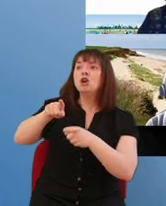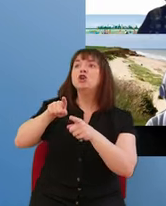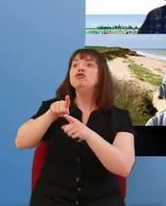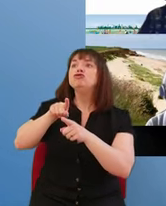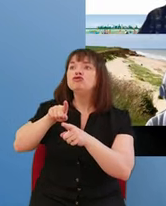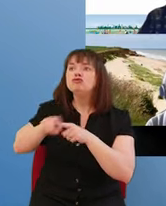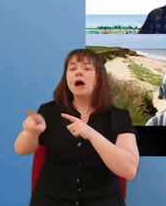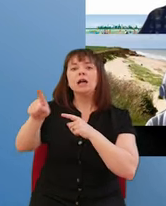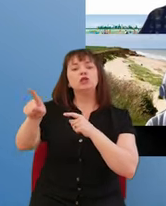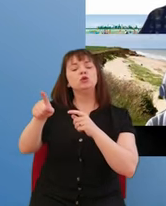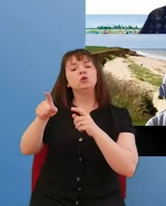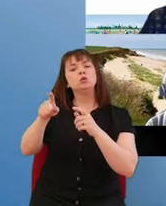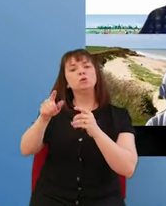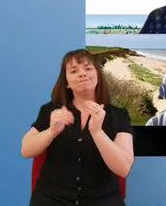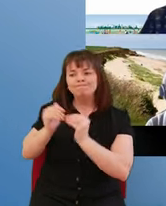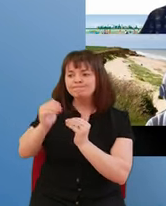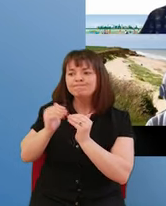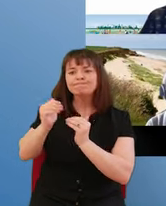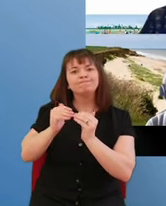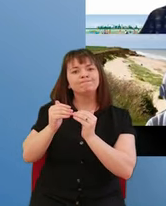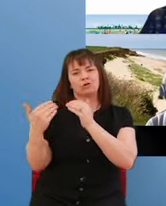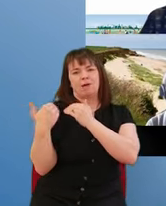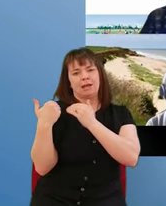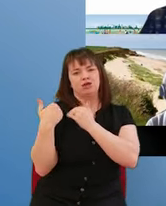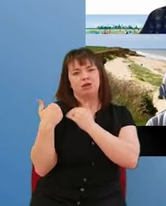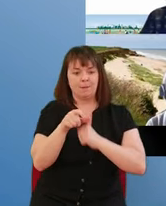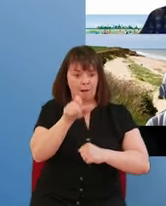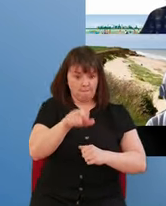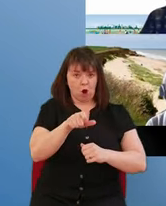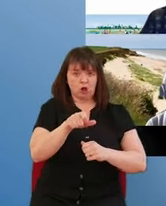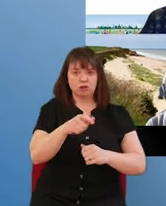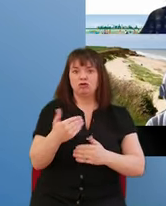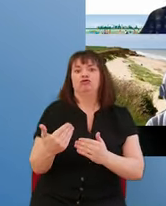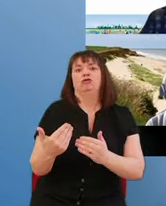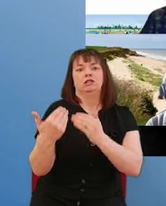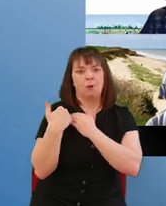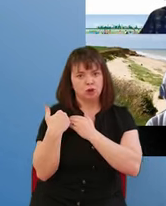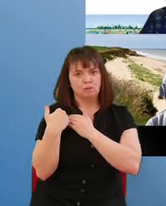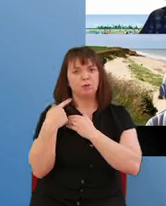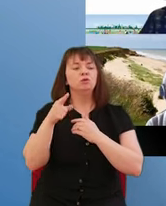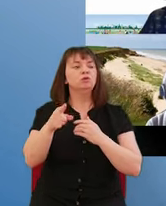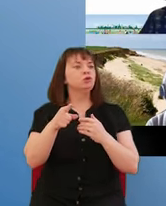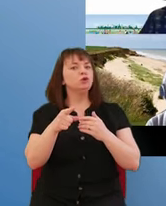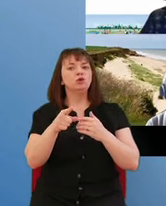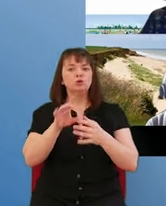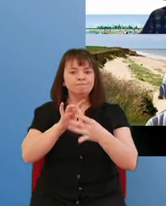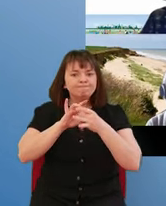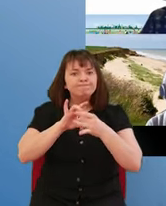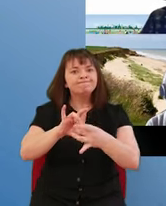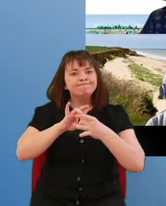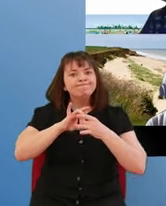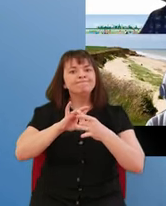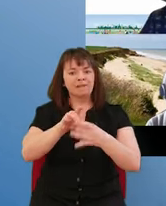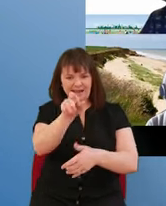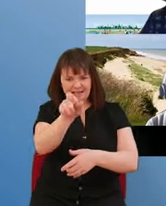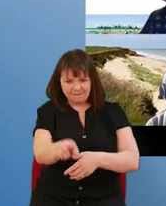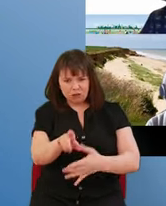attend their health checks. And we'll see how that goes this year in supporting